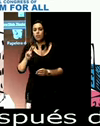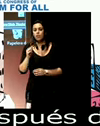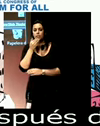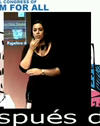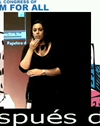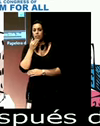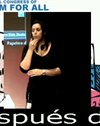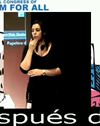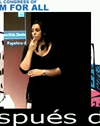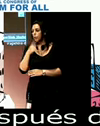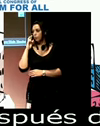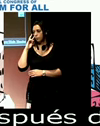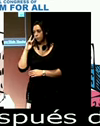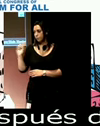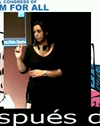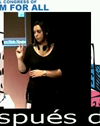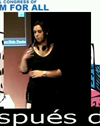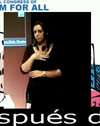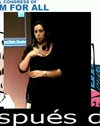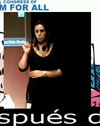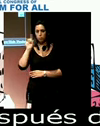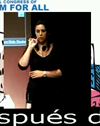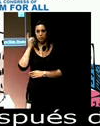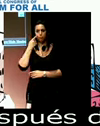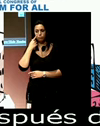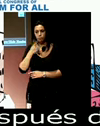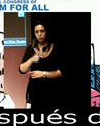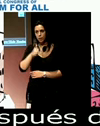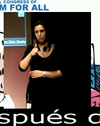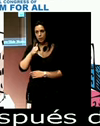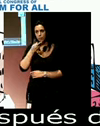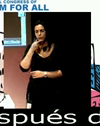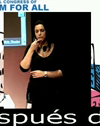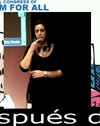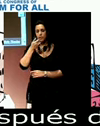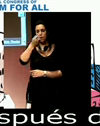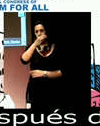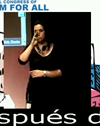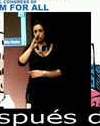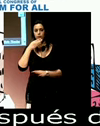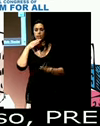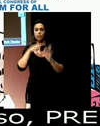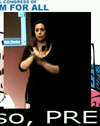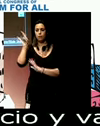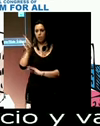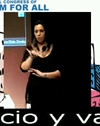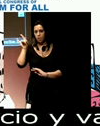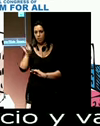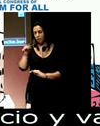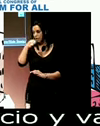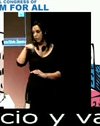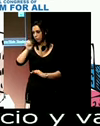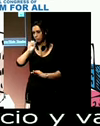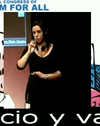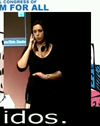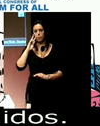in the development of all this content. If you download